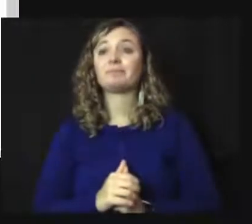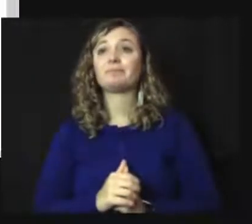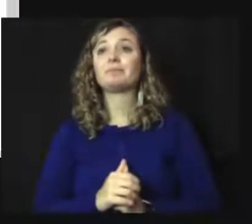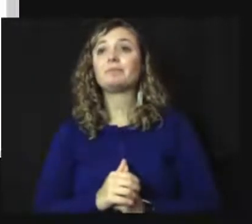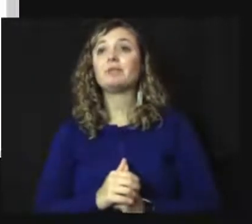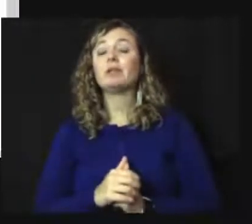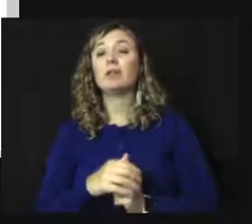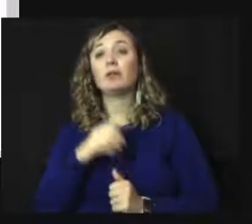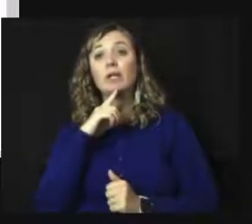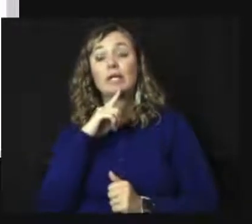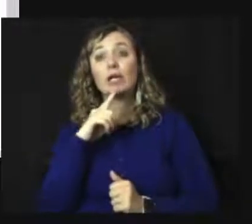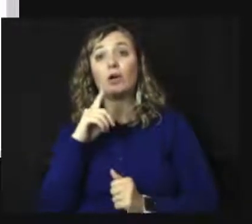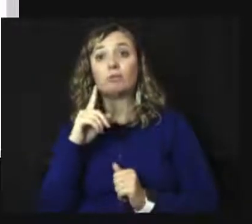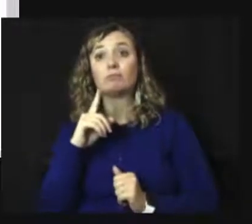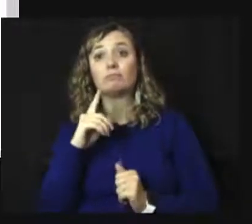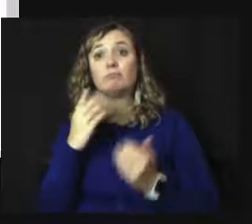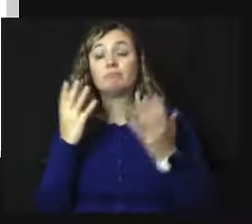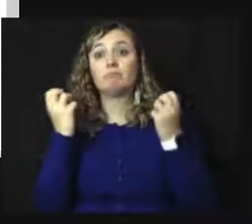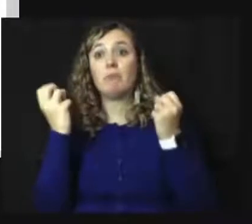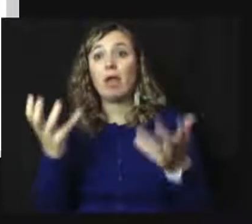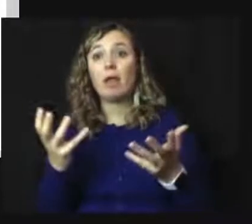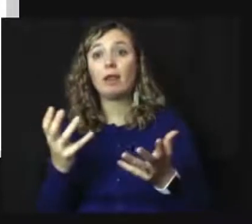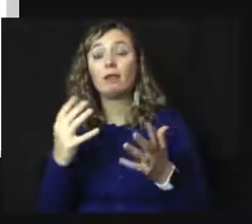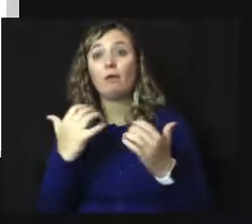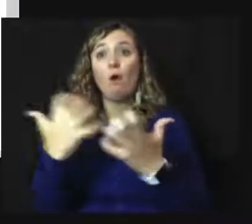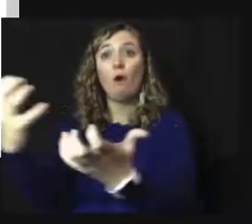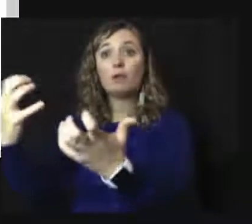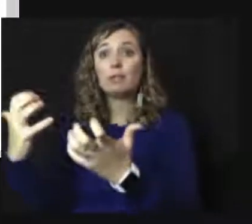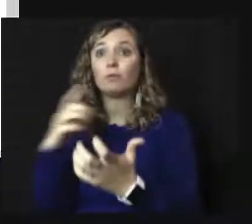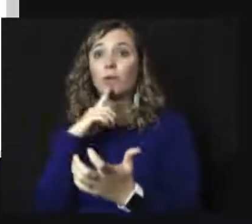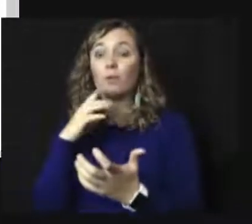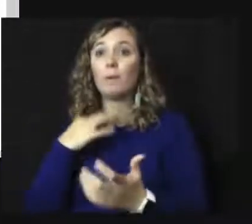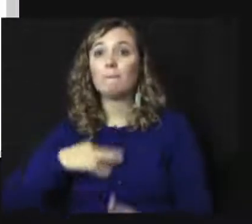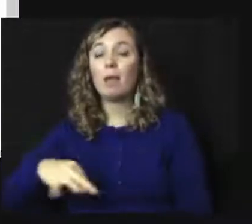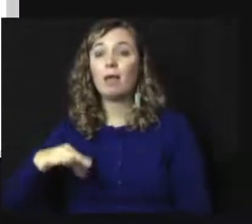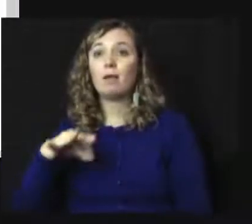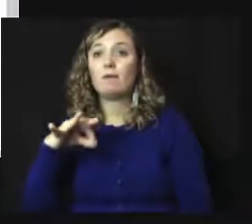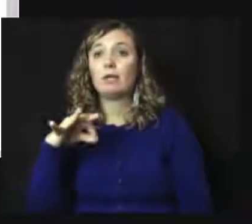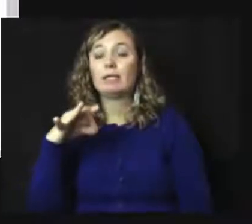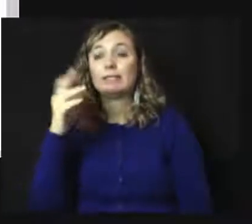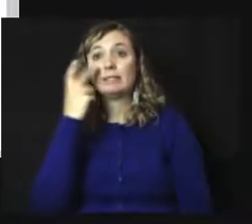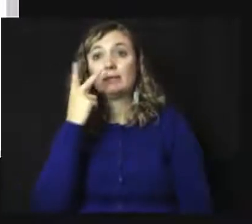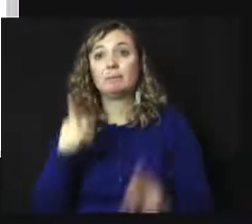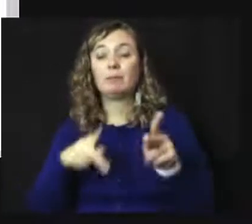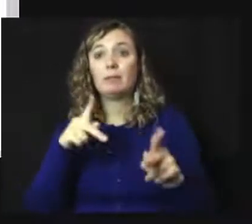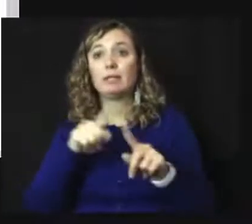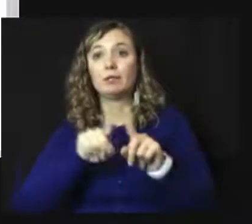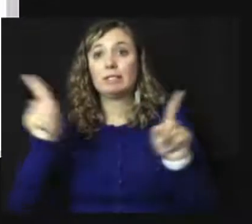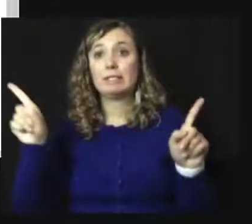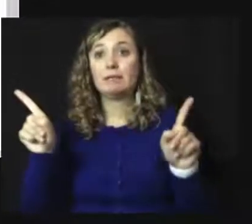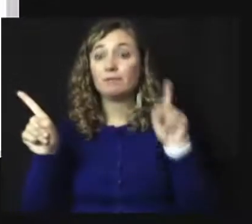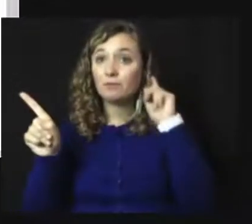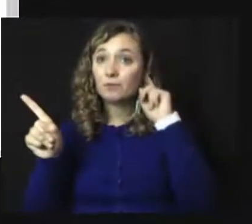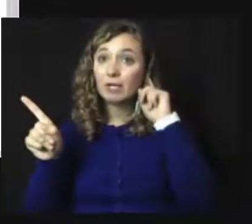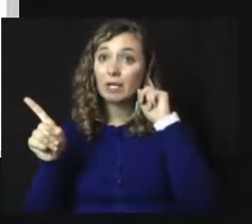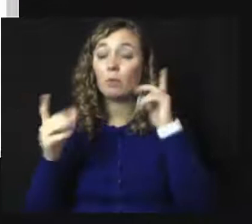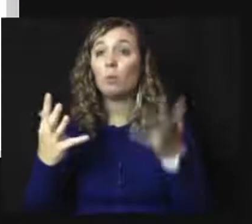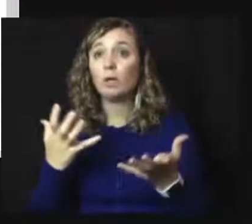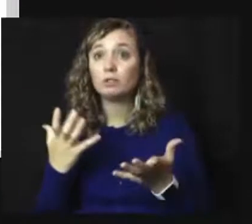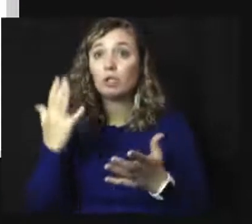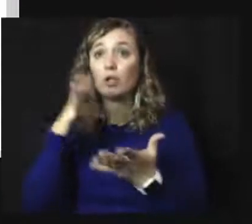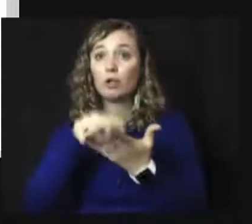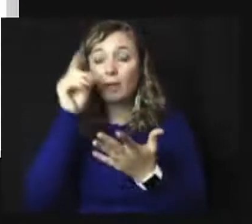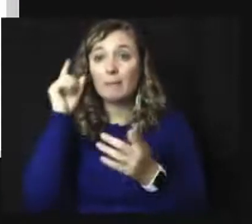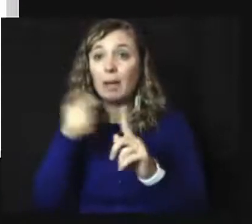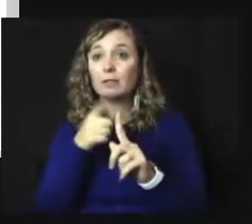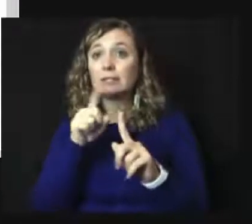actually really benefit from learning about and viewing people who are different than them. And that is actually kind of a broad point of my, and we'll get to it